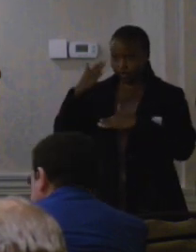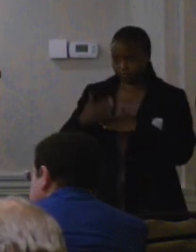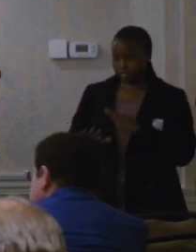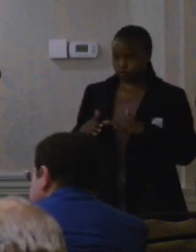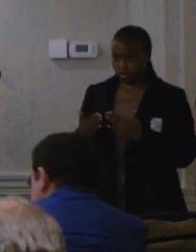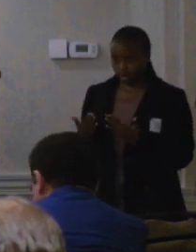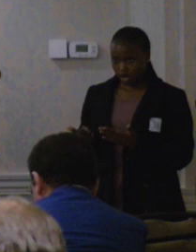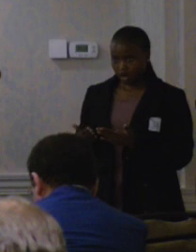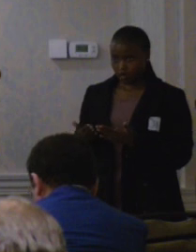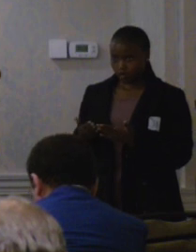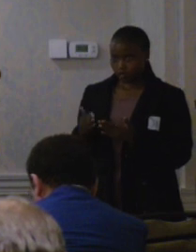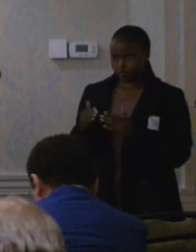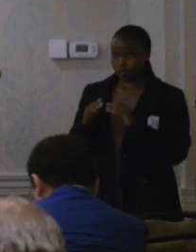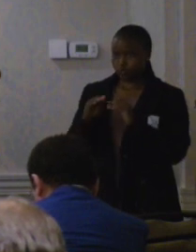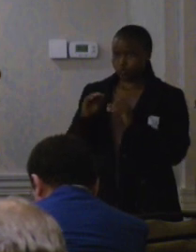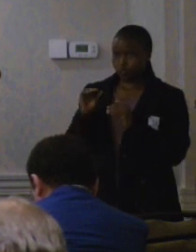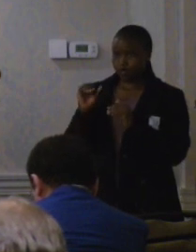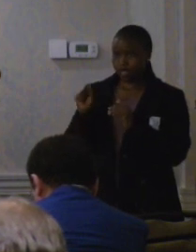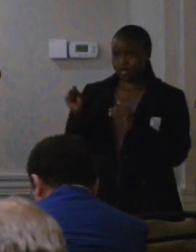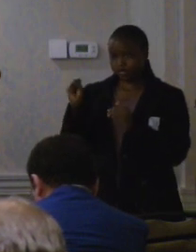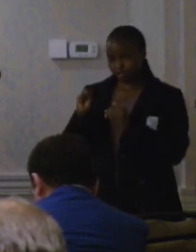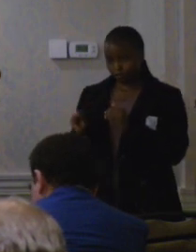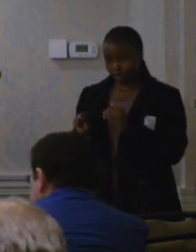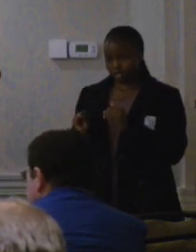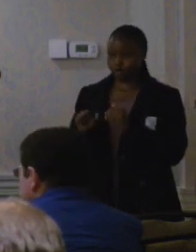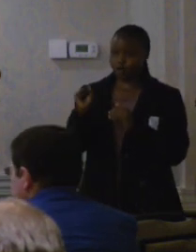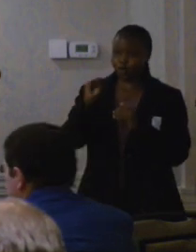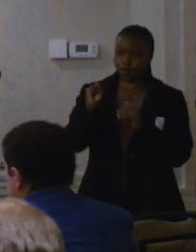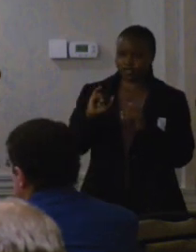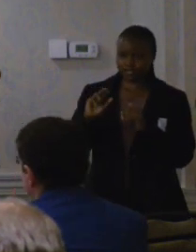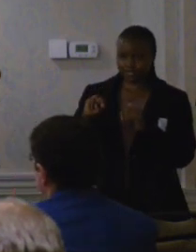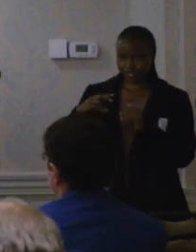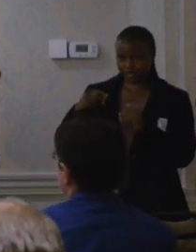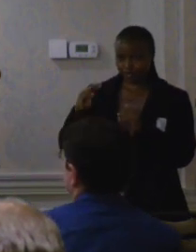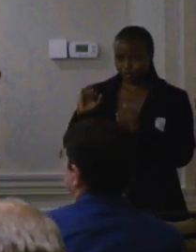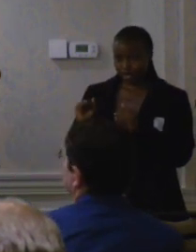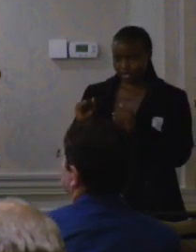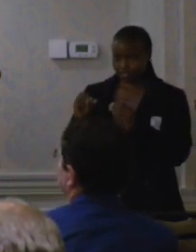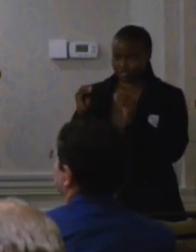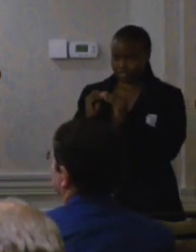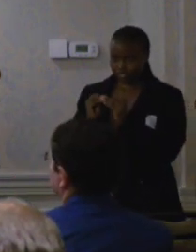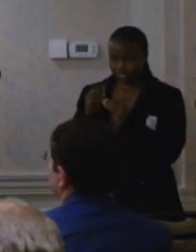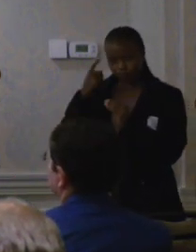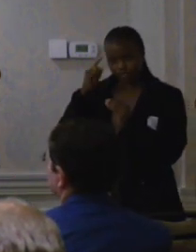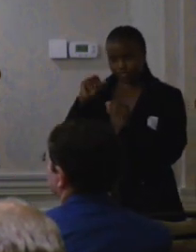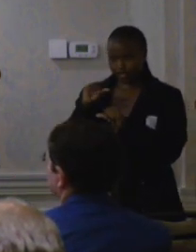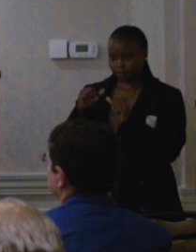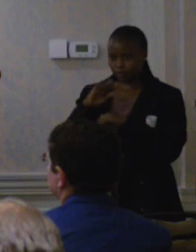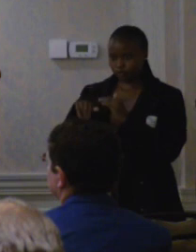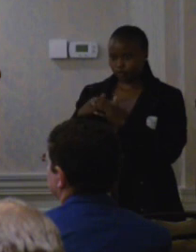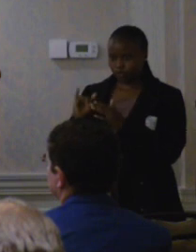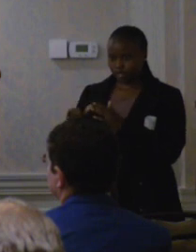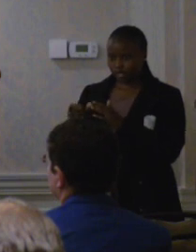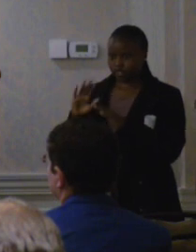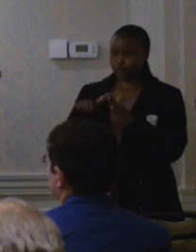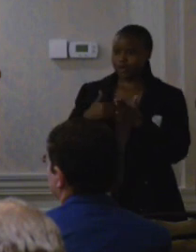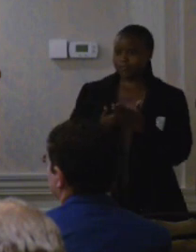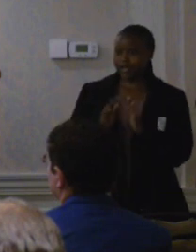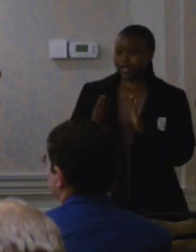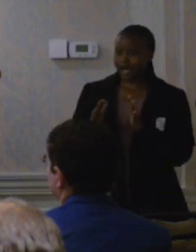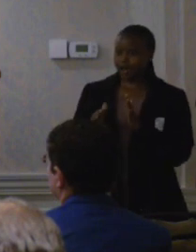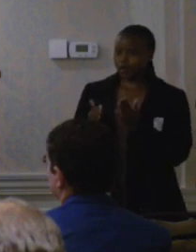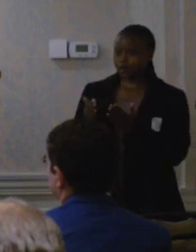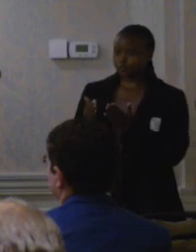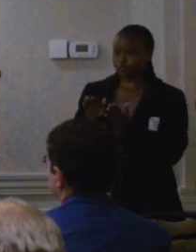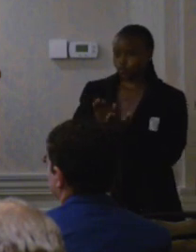about the synchronous and asynchronous sections, and see look like about that butterfly, how to keep the